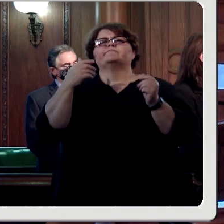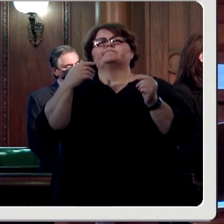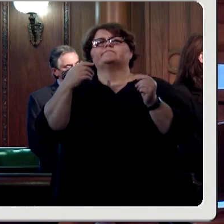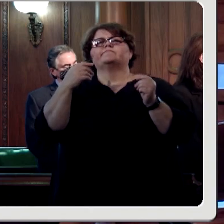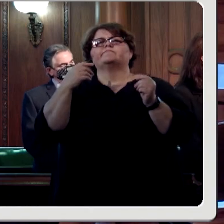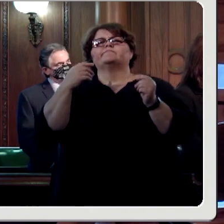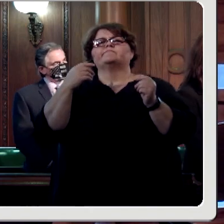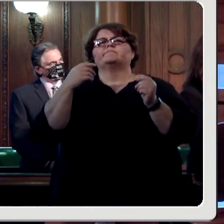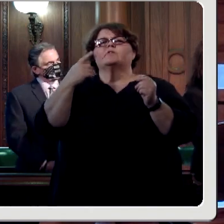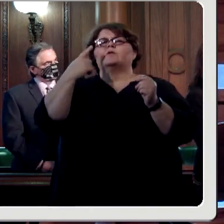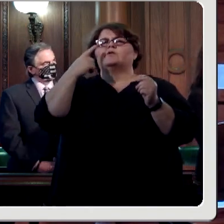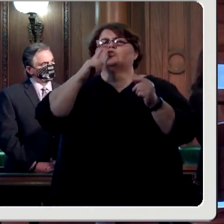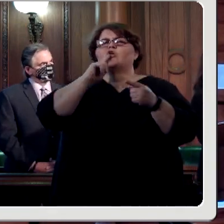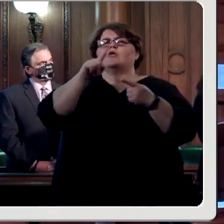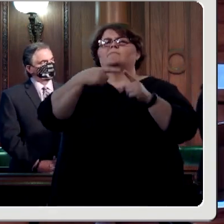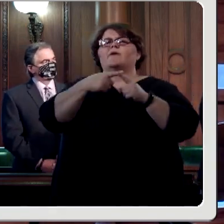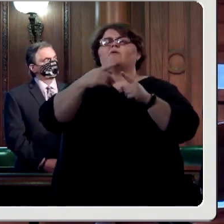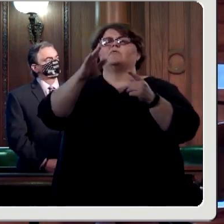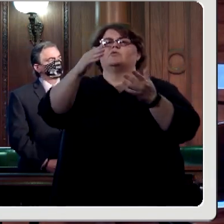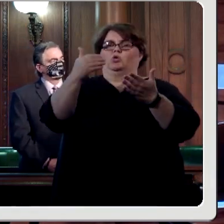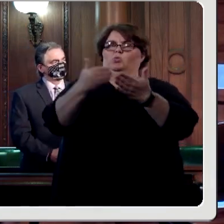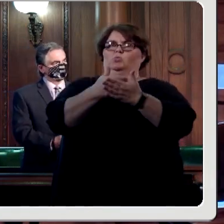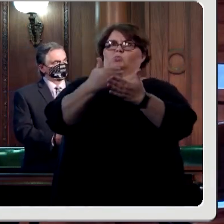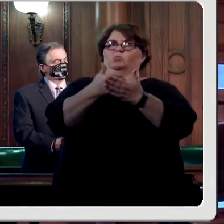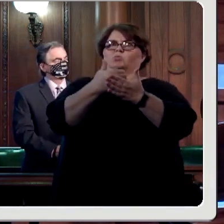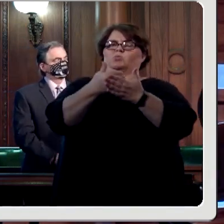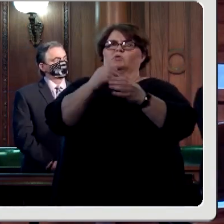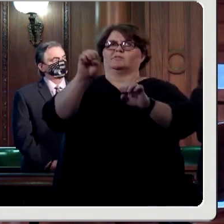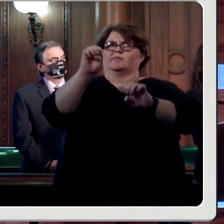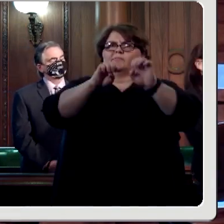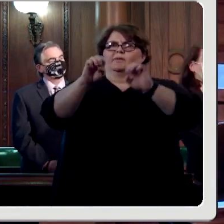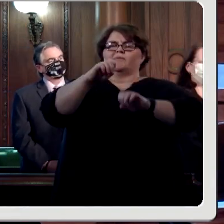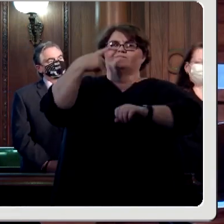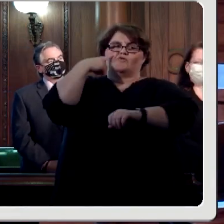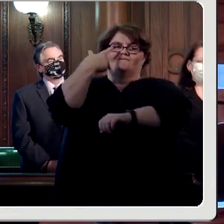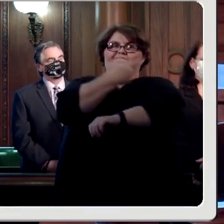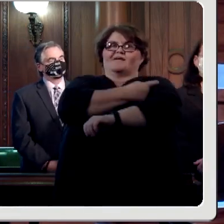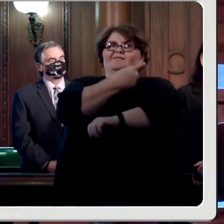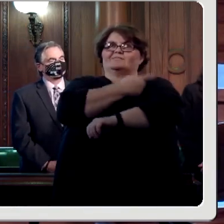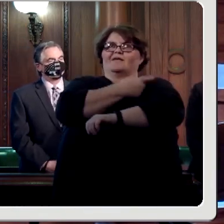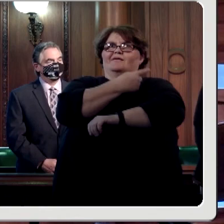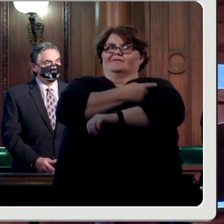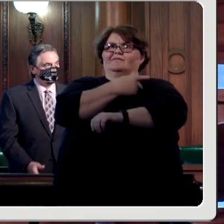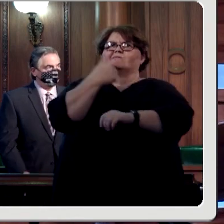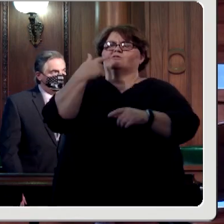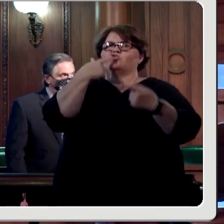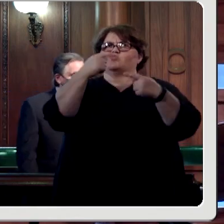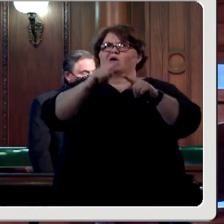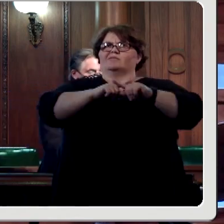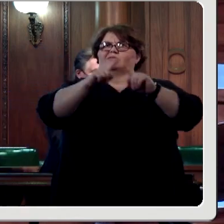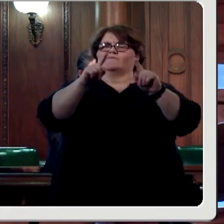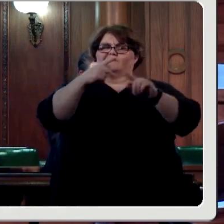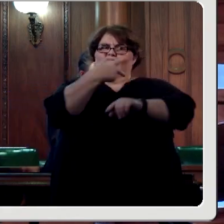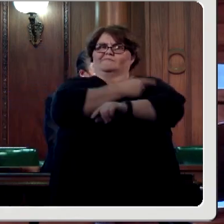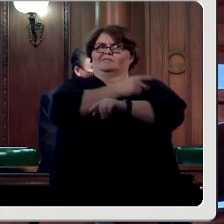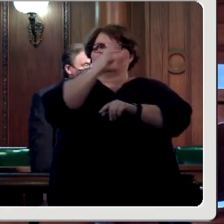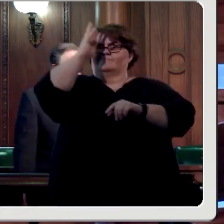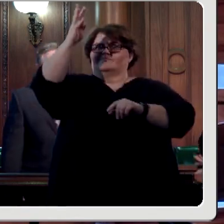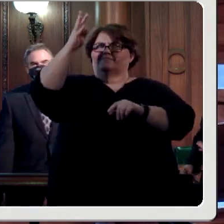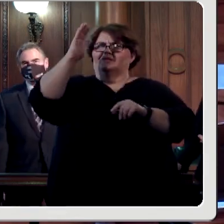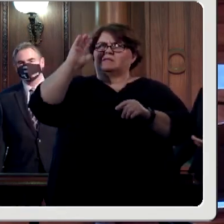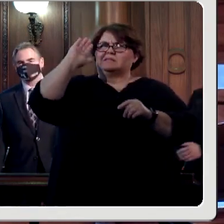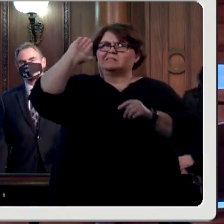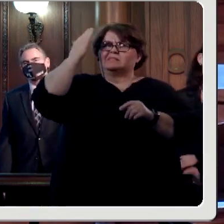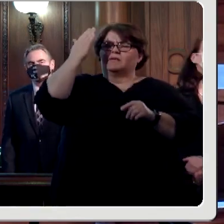common because not really announced. Happy to just, yeah, so I think this, from what I understand about this